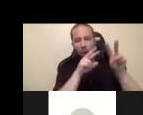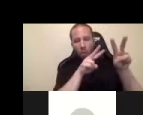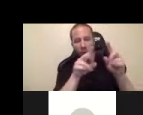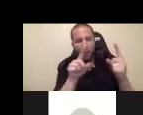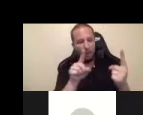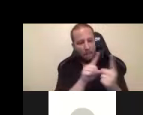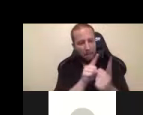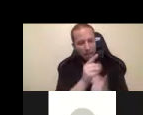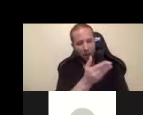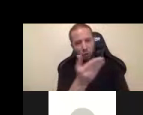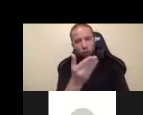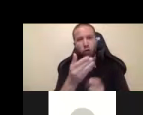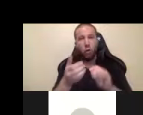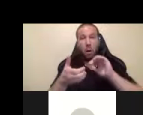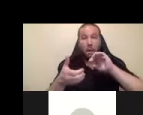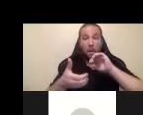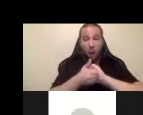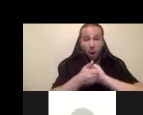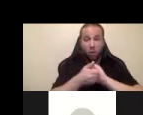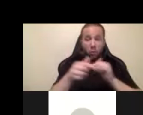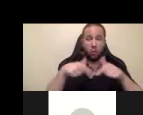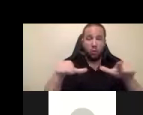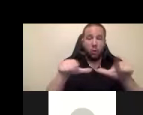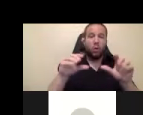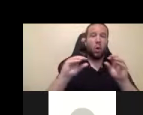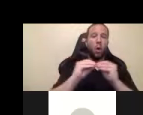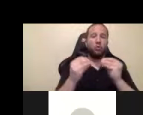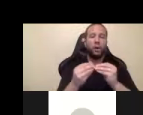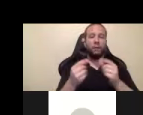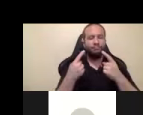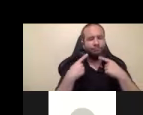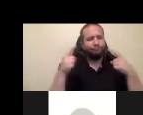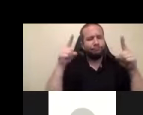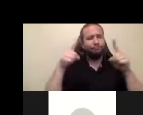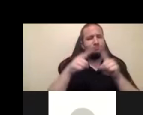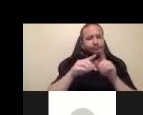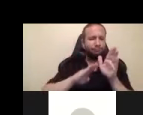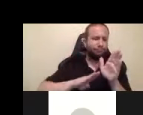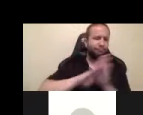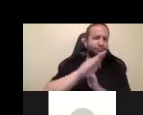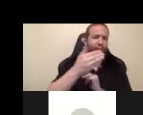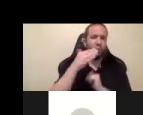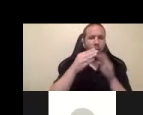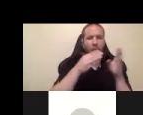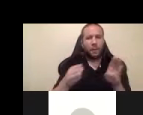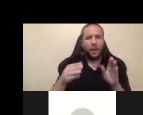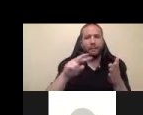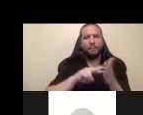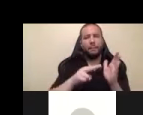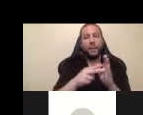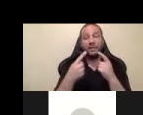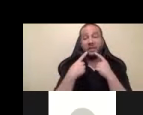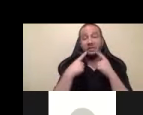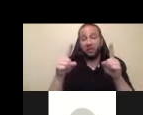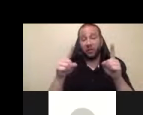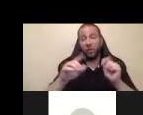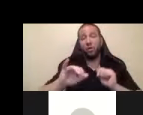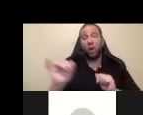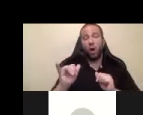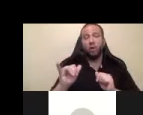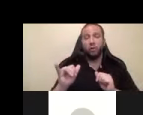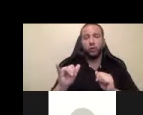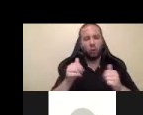and members of the community to make this happen, to develop a plan that will be successful and that will be part of the concerns